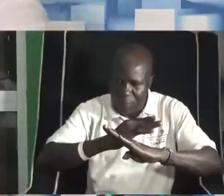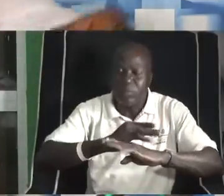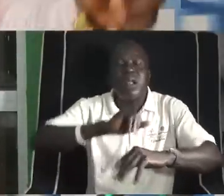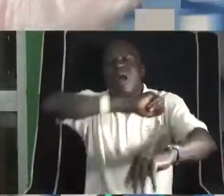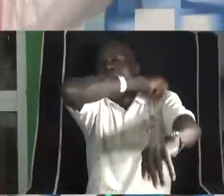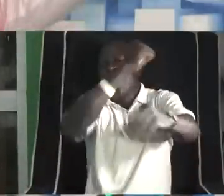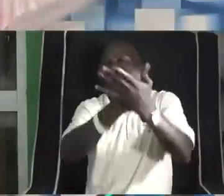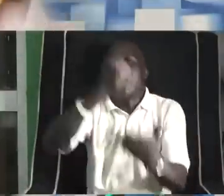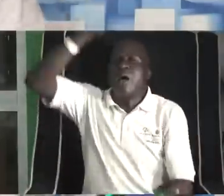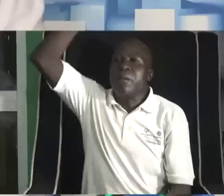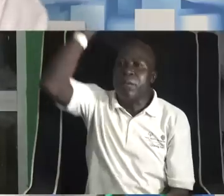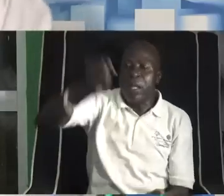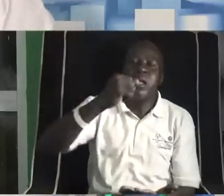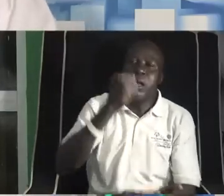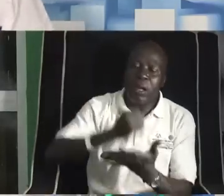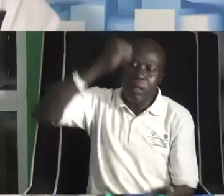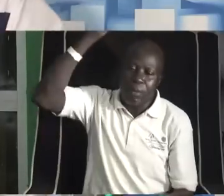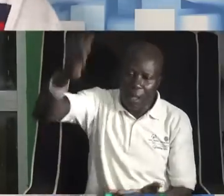said we are